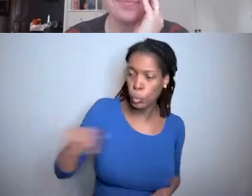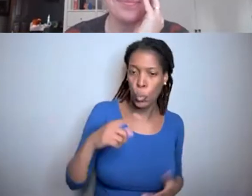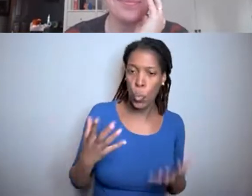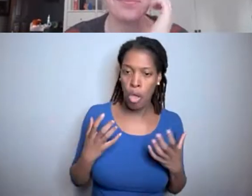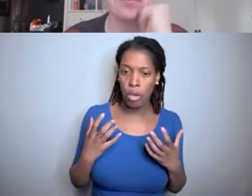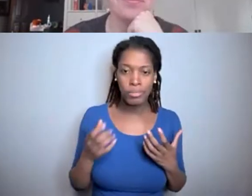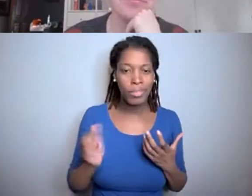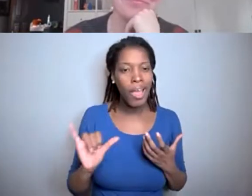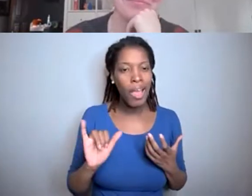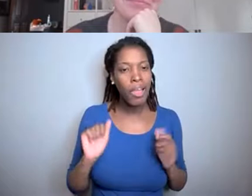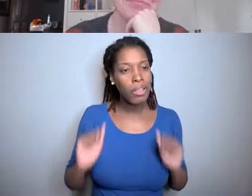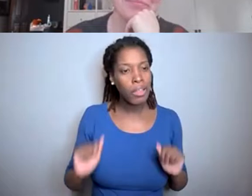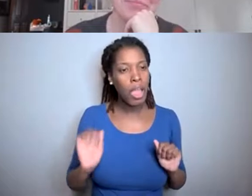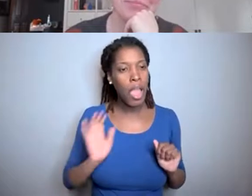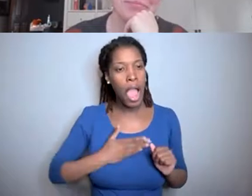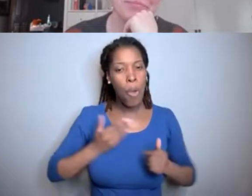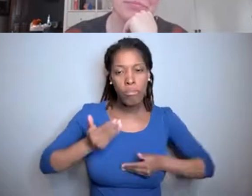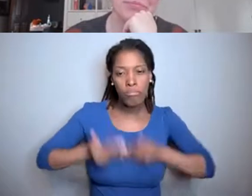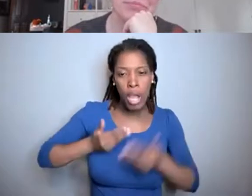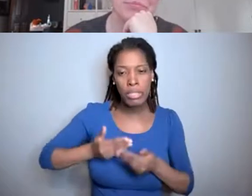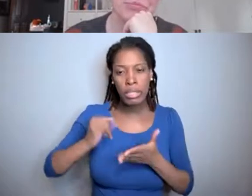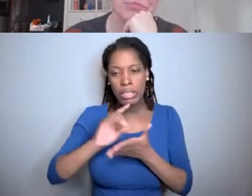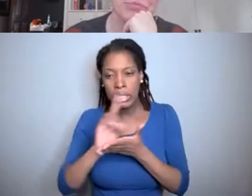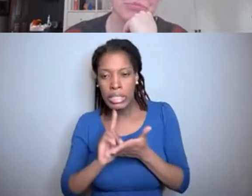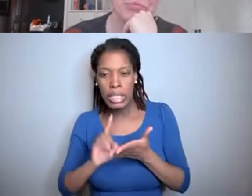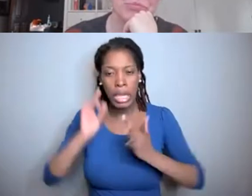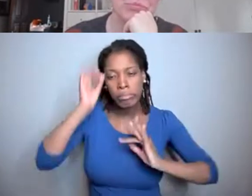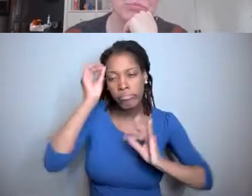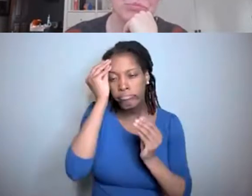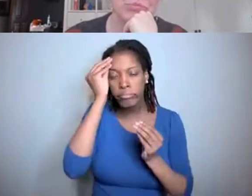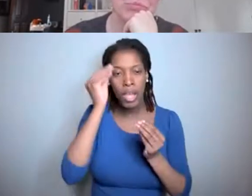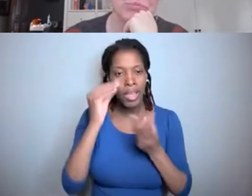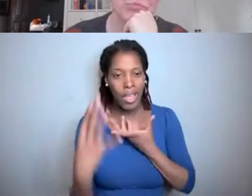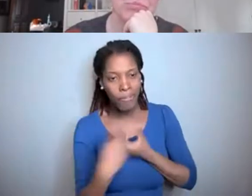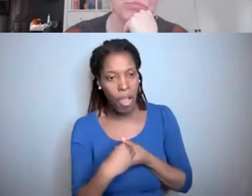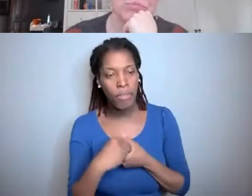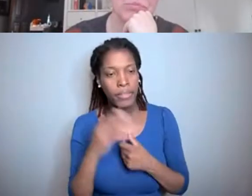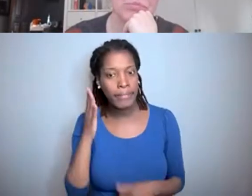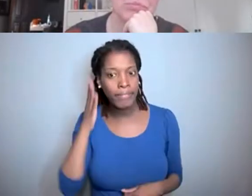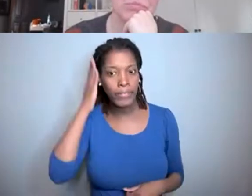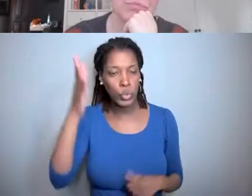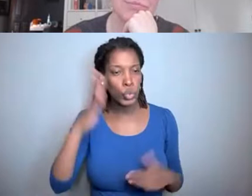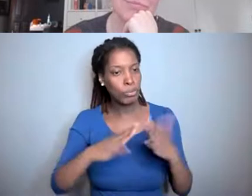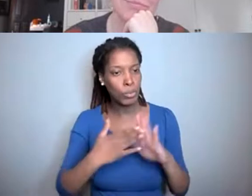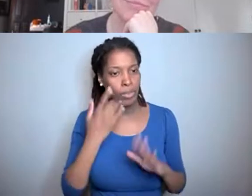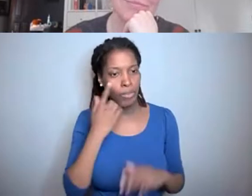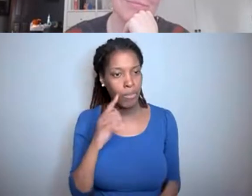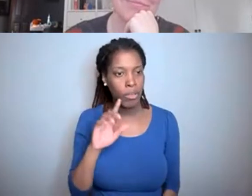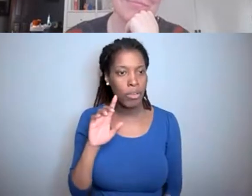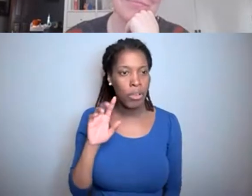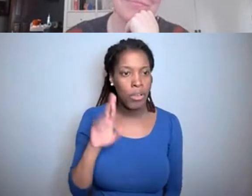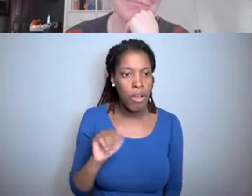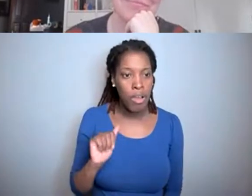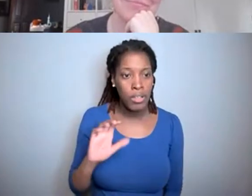and uh collaboration with future community at the bhrc yeah that's a great